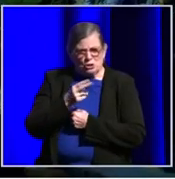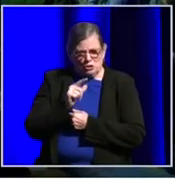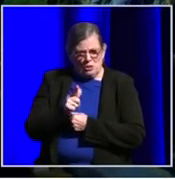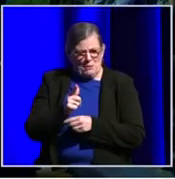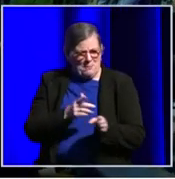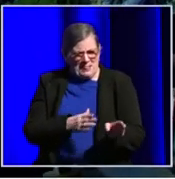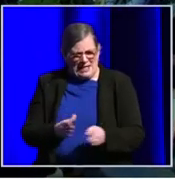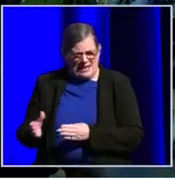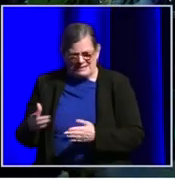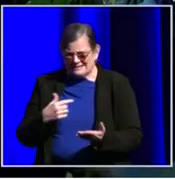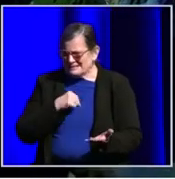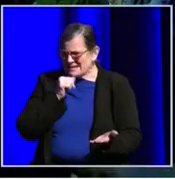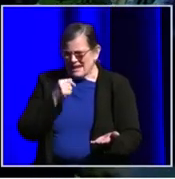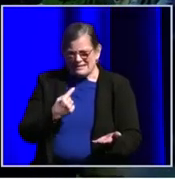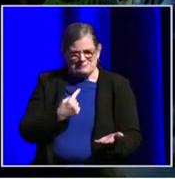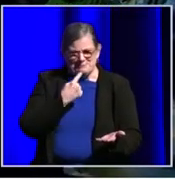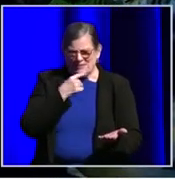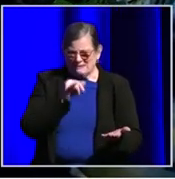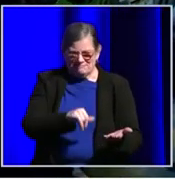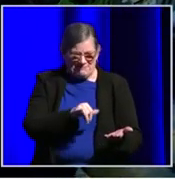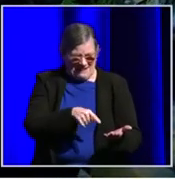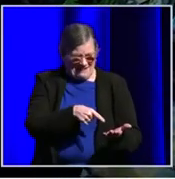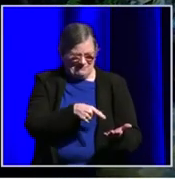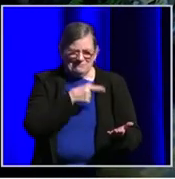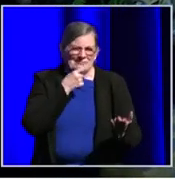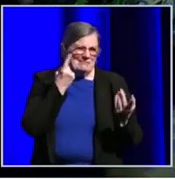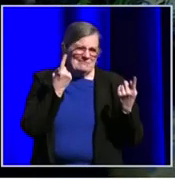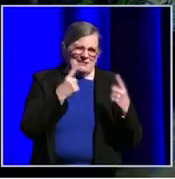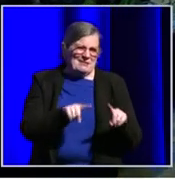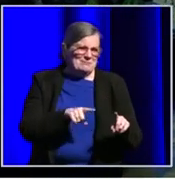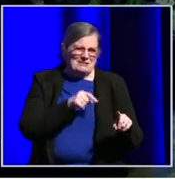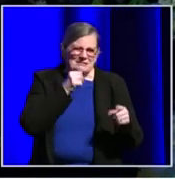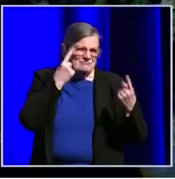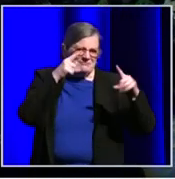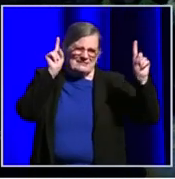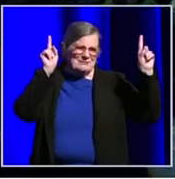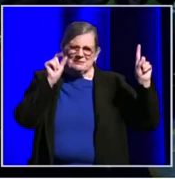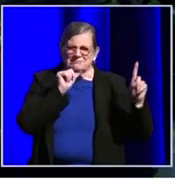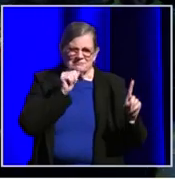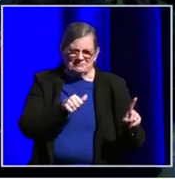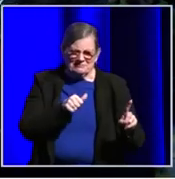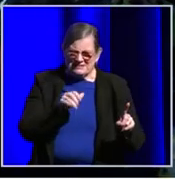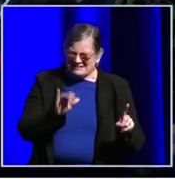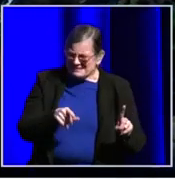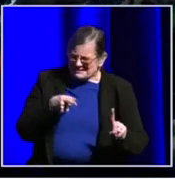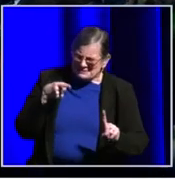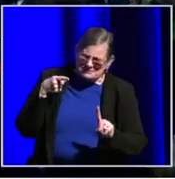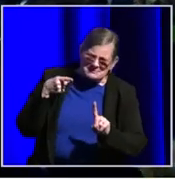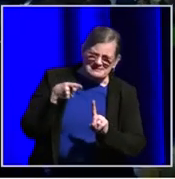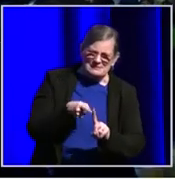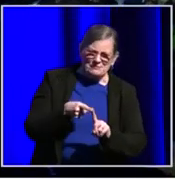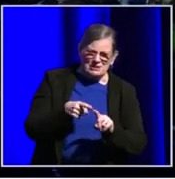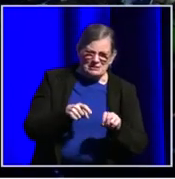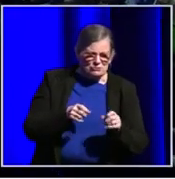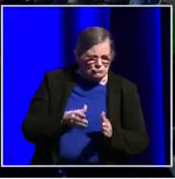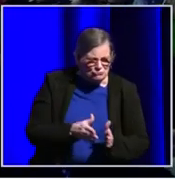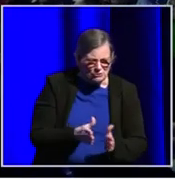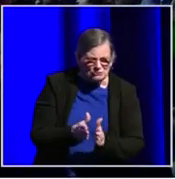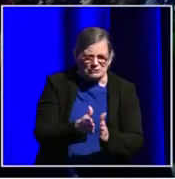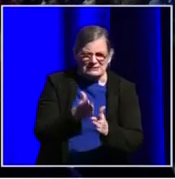happen, but we can focus, and I will focus, on specific strategies that will make a difference, such as improving